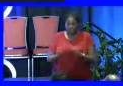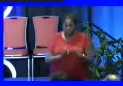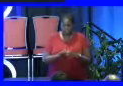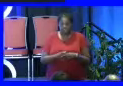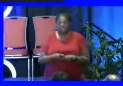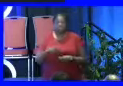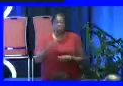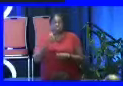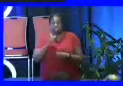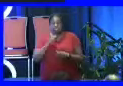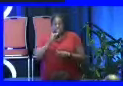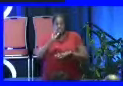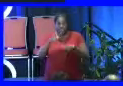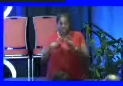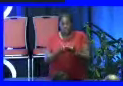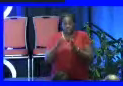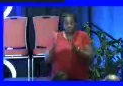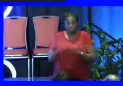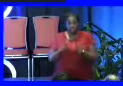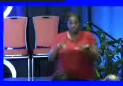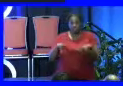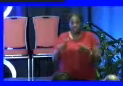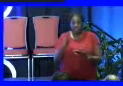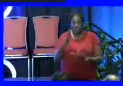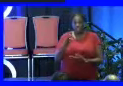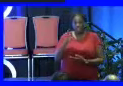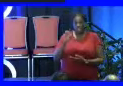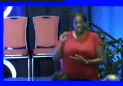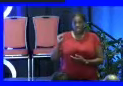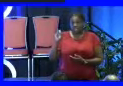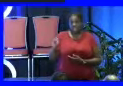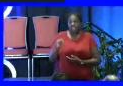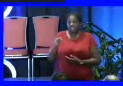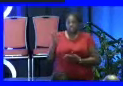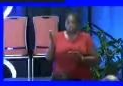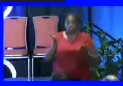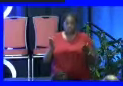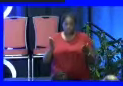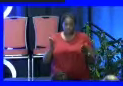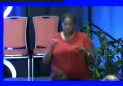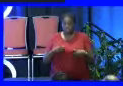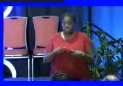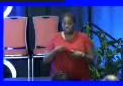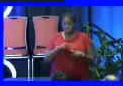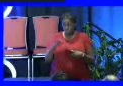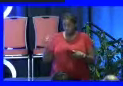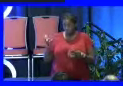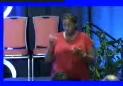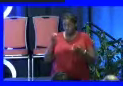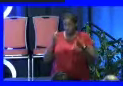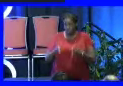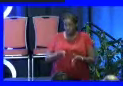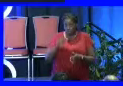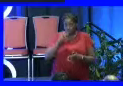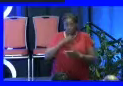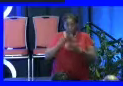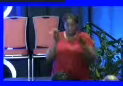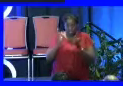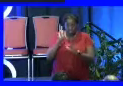And because not every one of our managed care plans provides HRSN services. And wouldn't you want the person experiencing homelessness